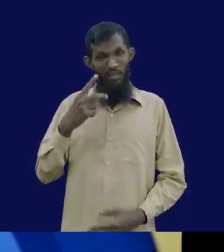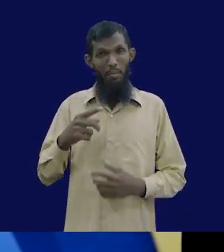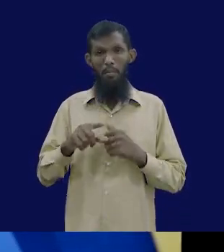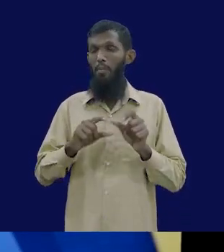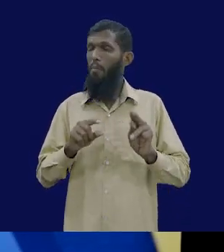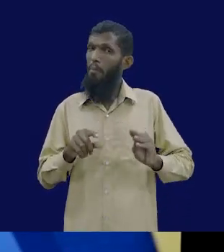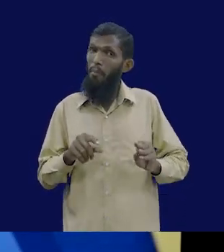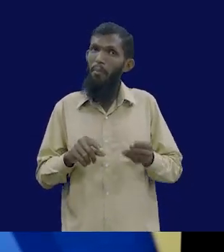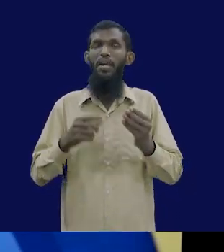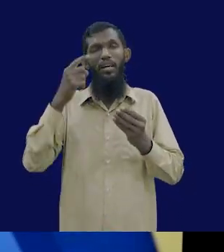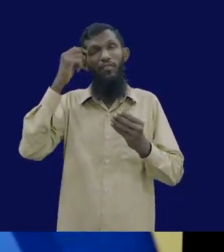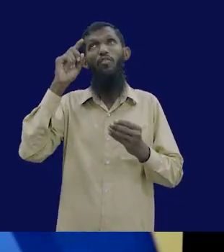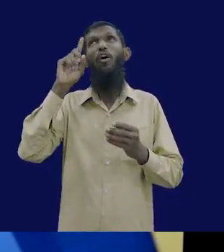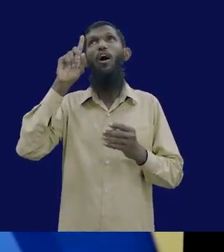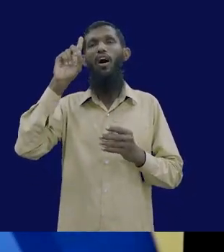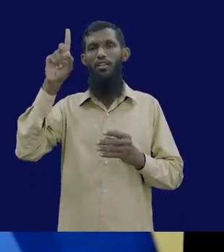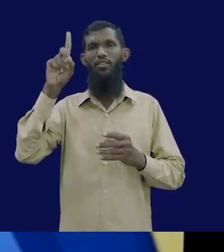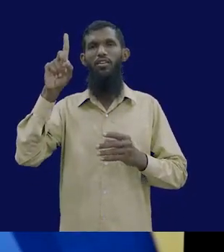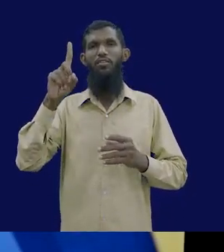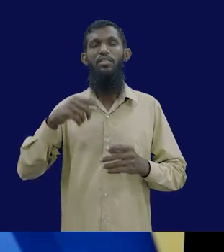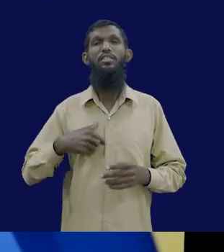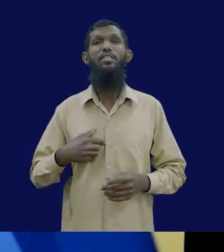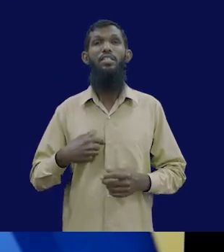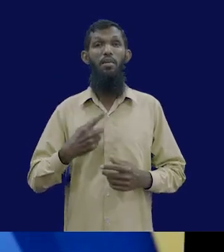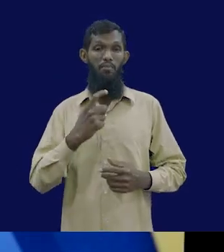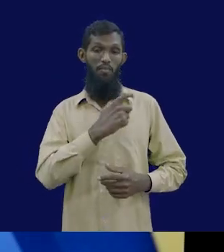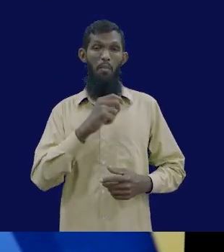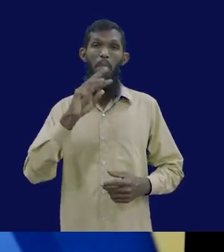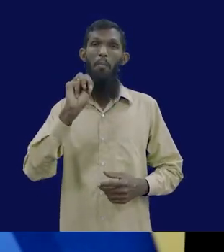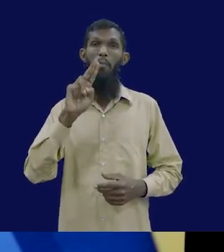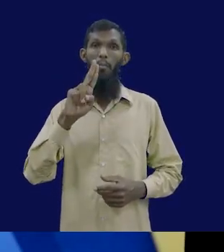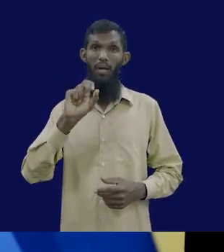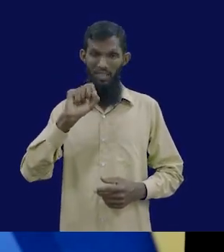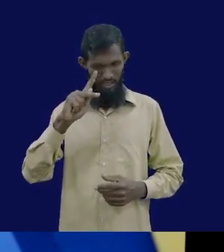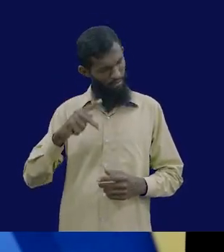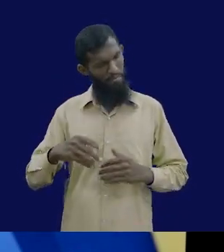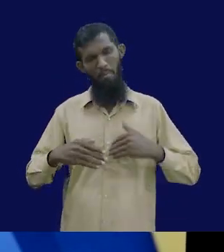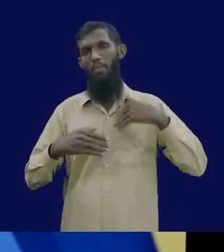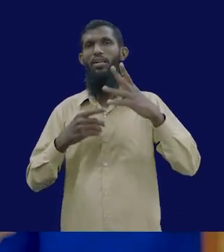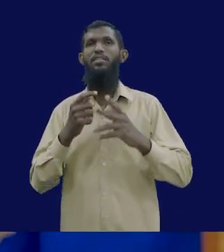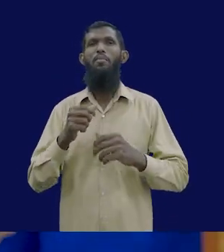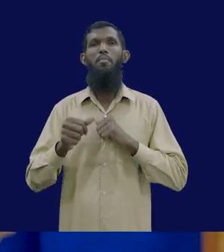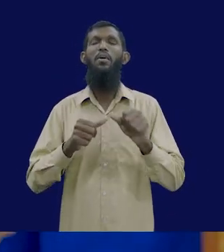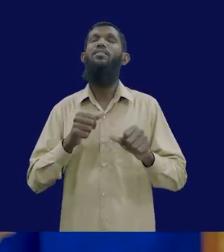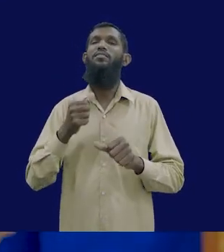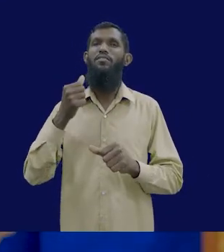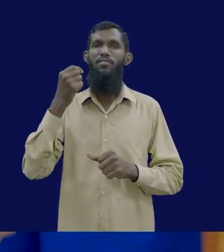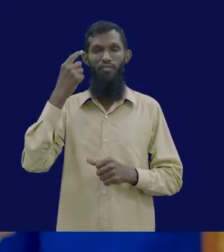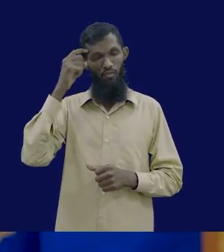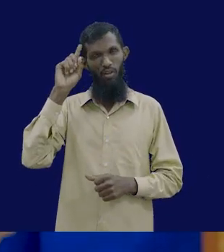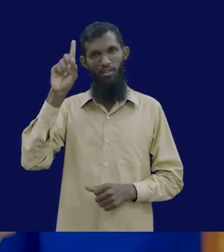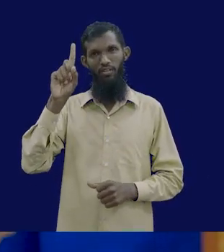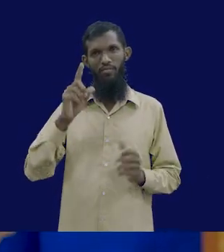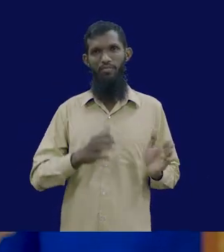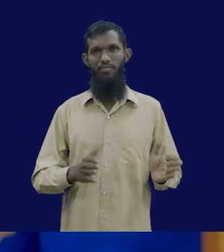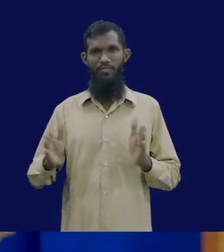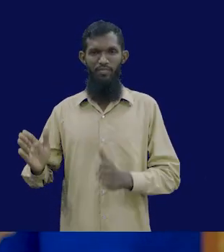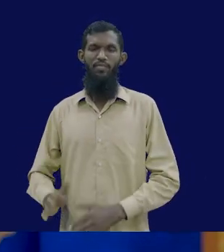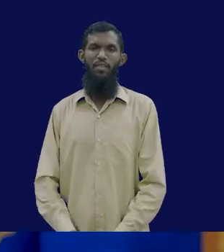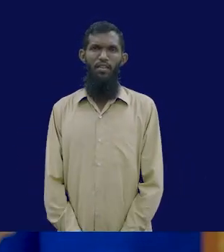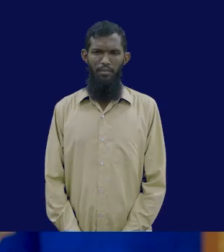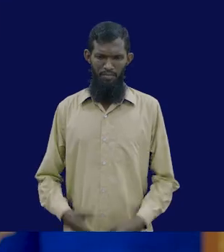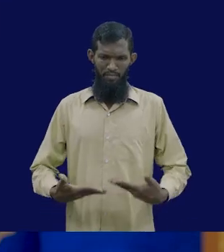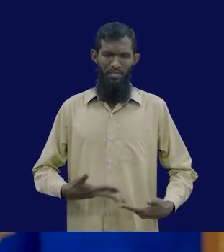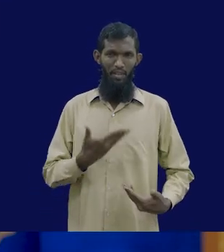is better in the sight of Allah subhanahu wa ta'ala than the scent of musk. Now let's look at the wisdom